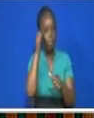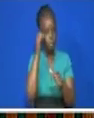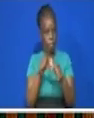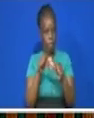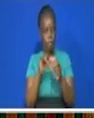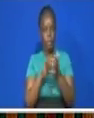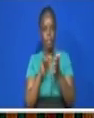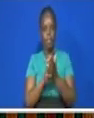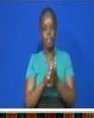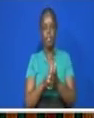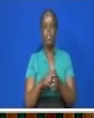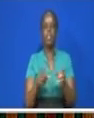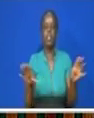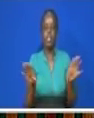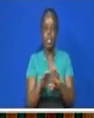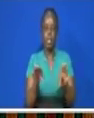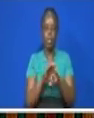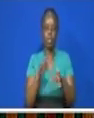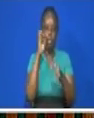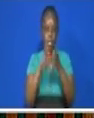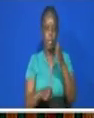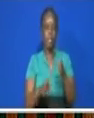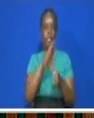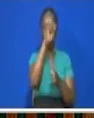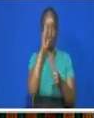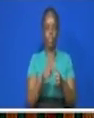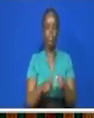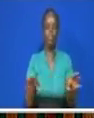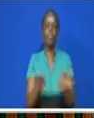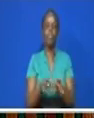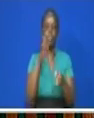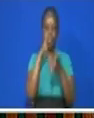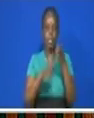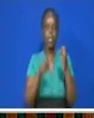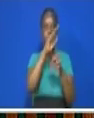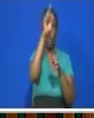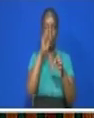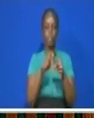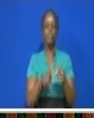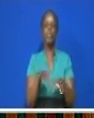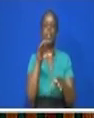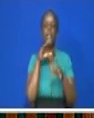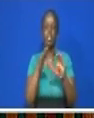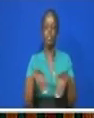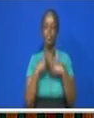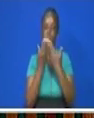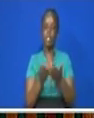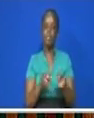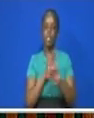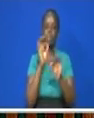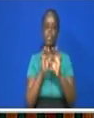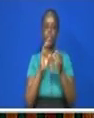that it is a closed-ended question. For closed-ended questions, we are asked to give a particular number